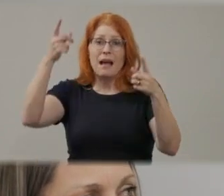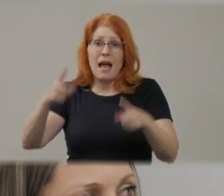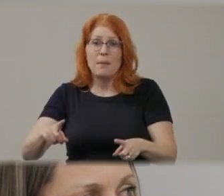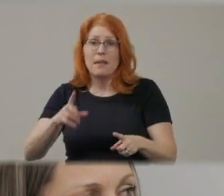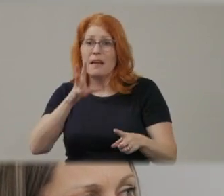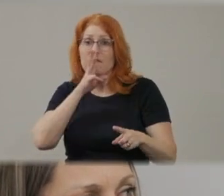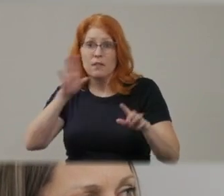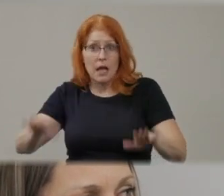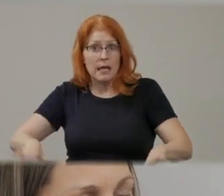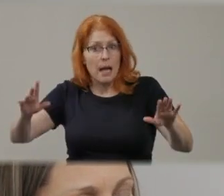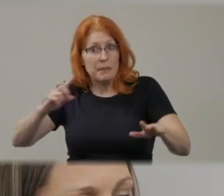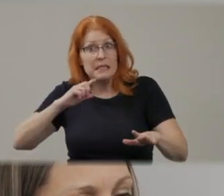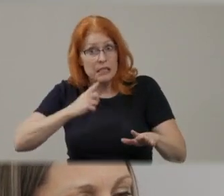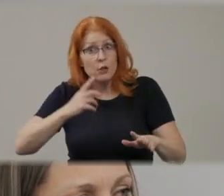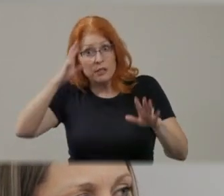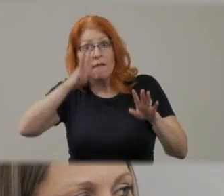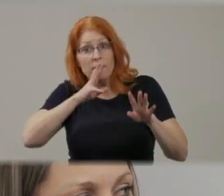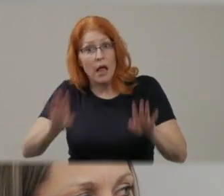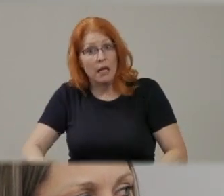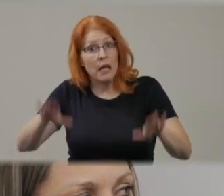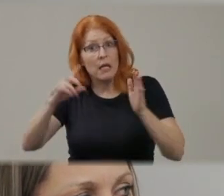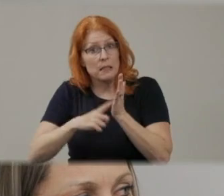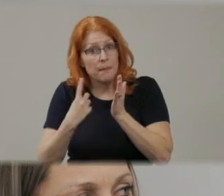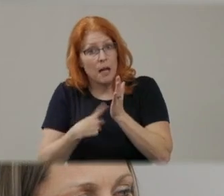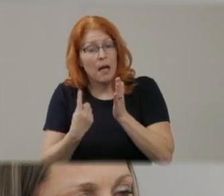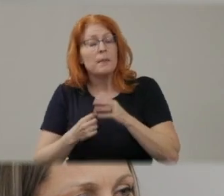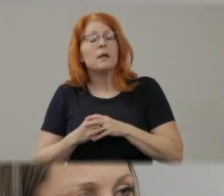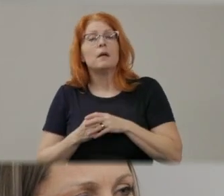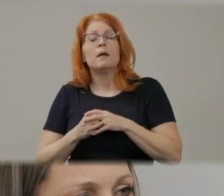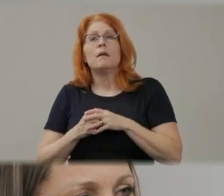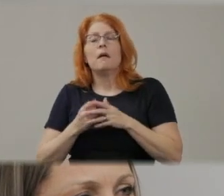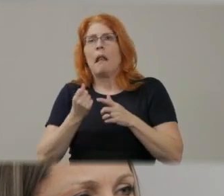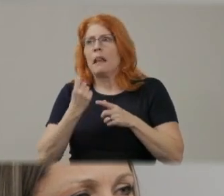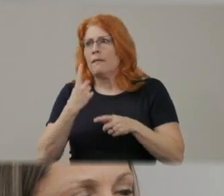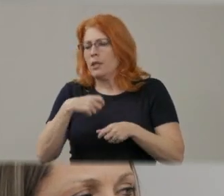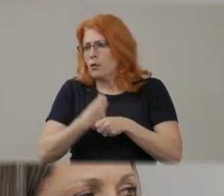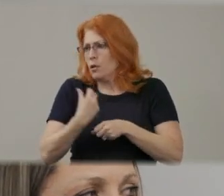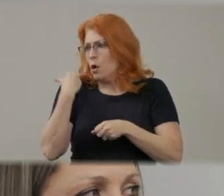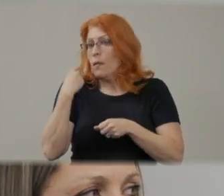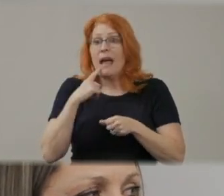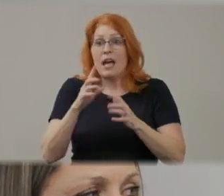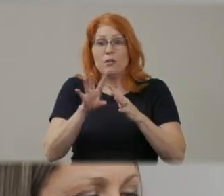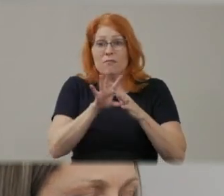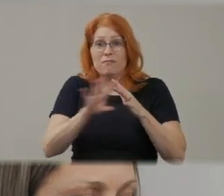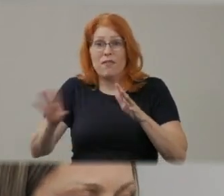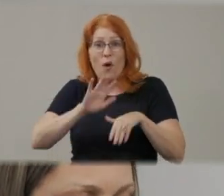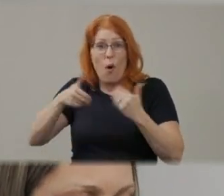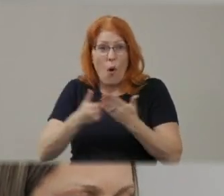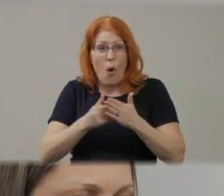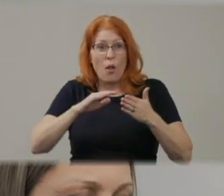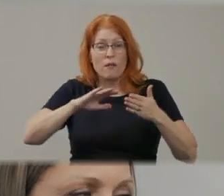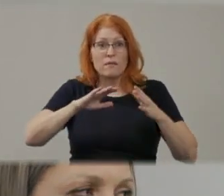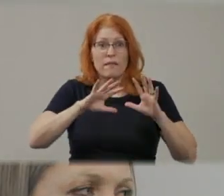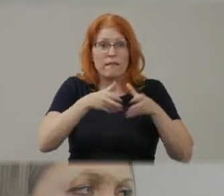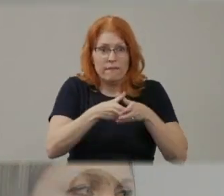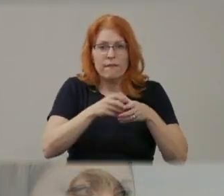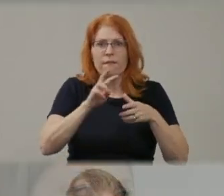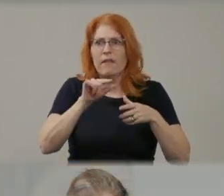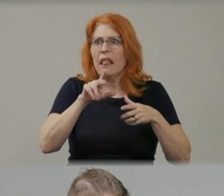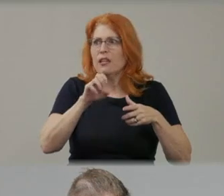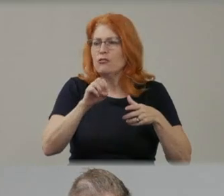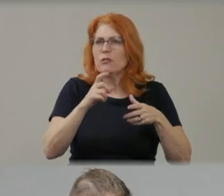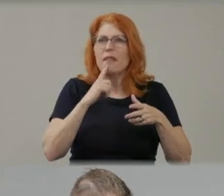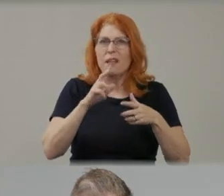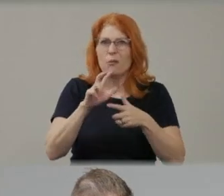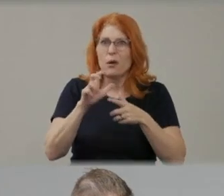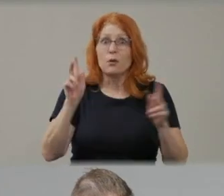flooding, significant flooding at times. 11 or so years ago, they had to evacuate the entire village, which is about, I said,